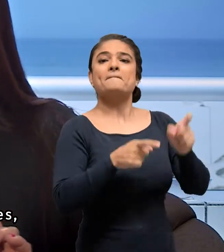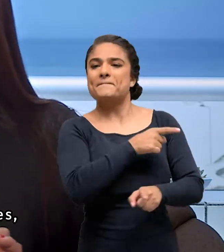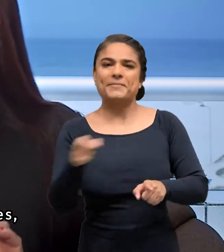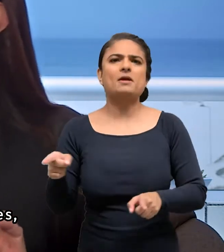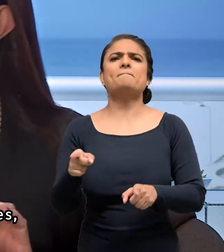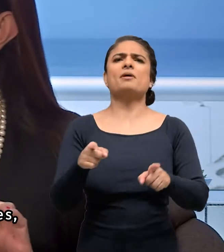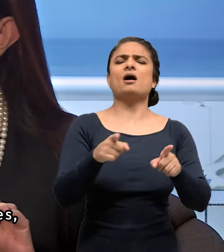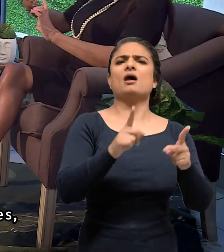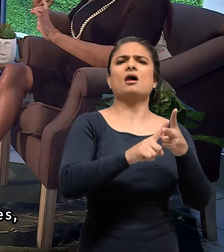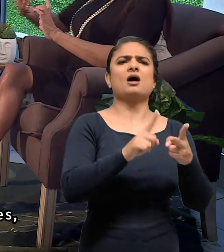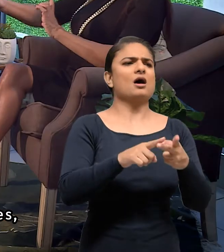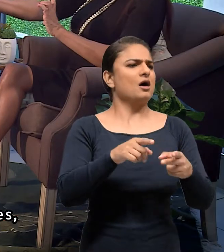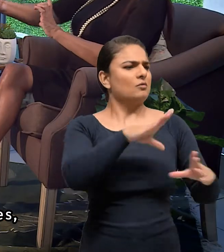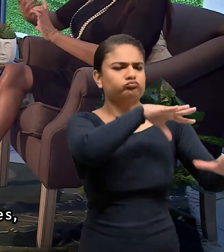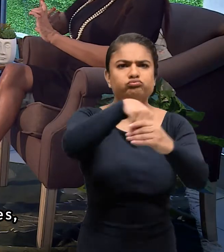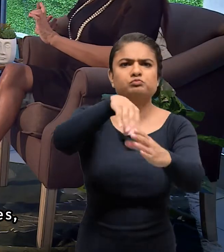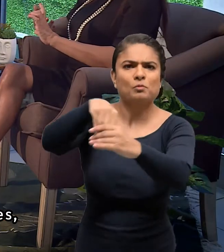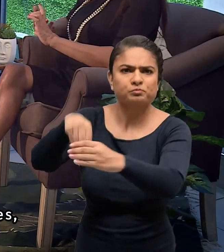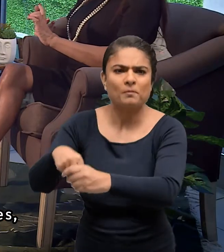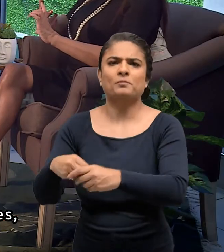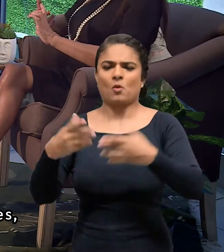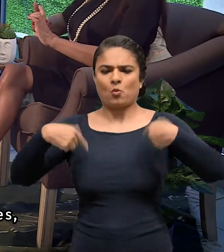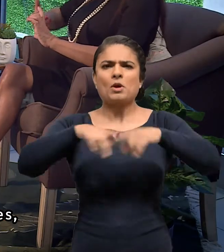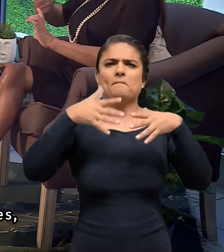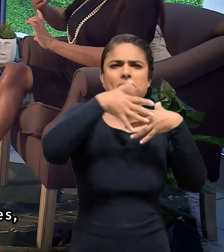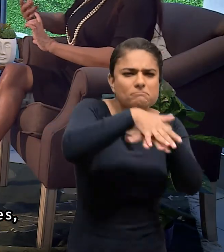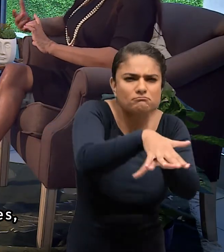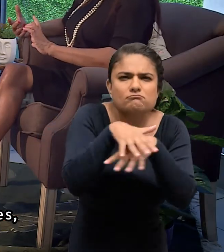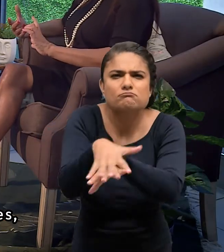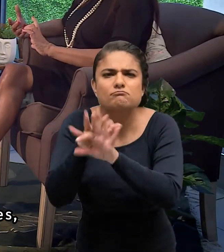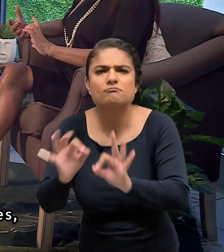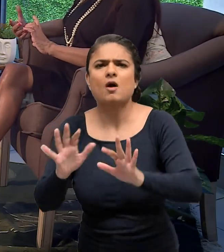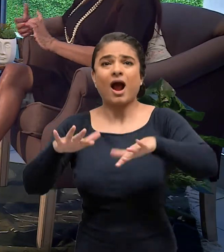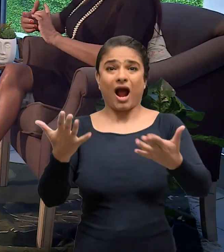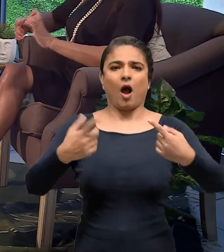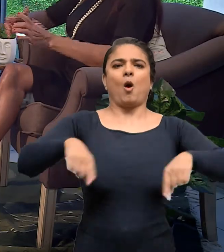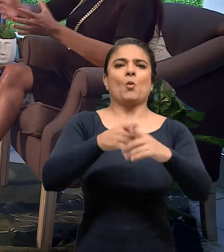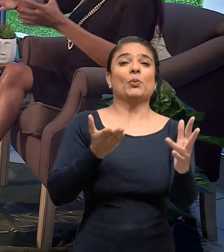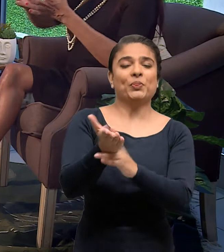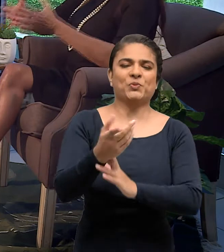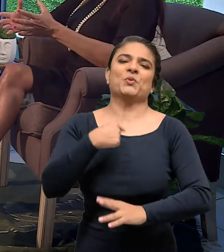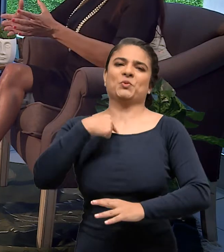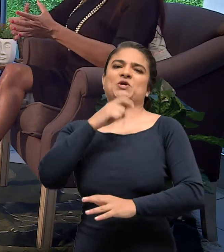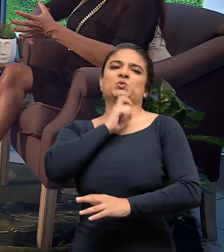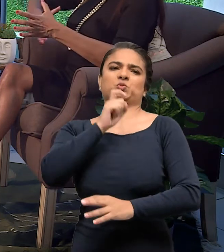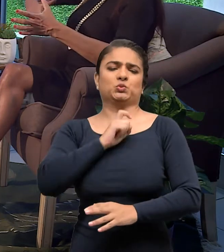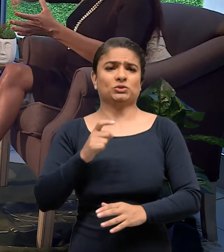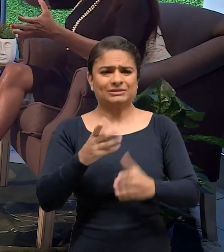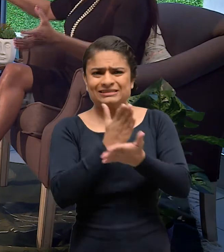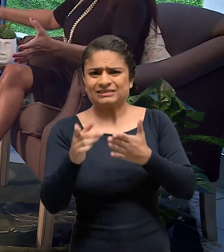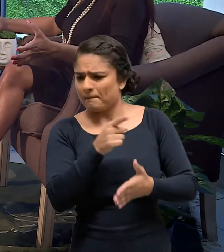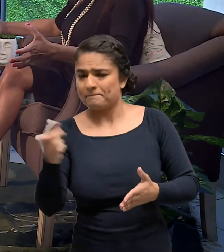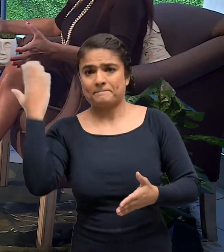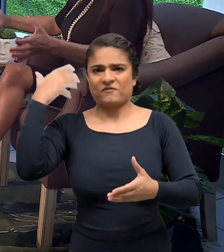look at inclusivity and mainstreaming persons with disabilities with a sector that was